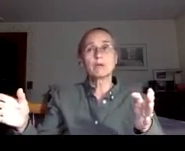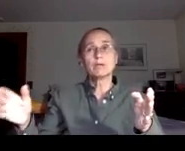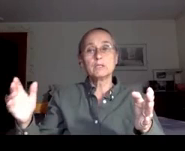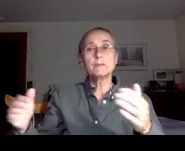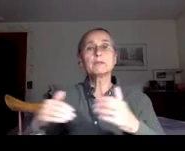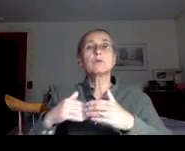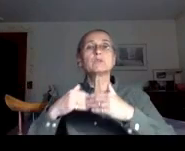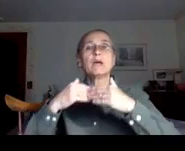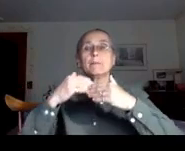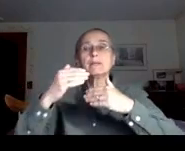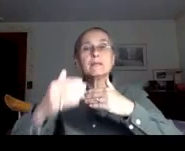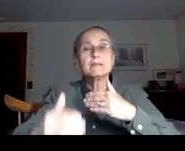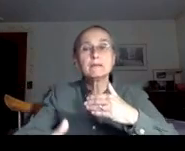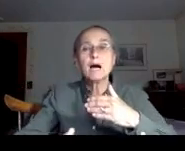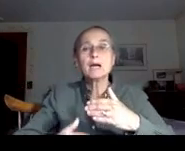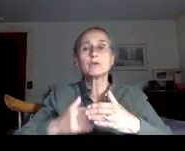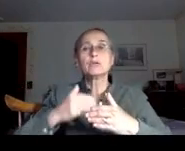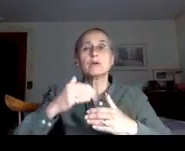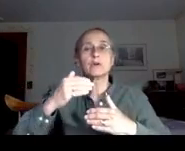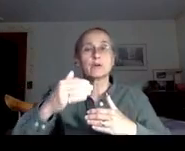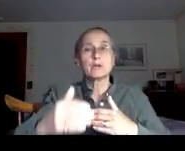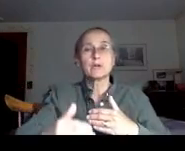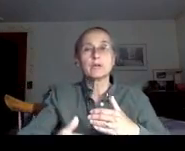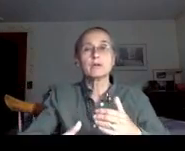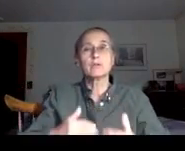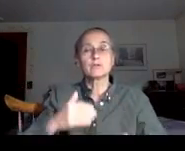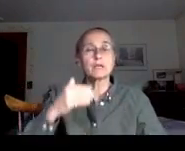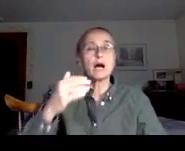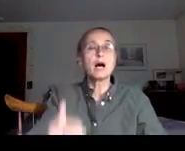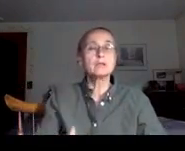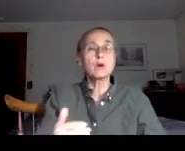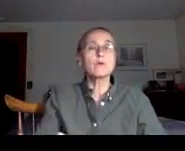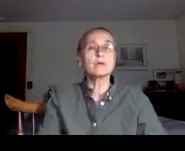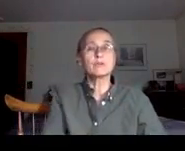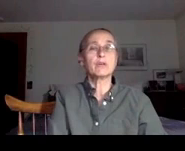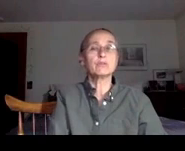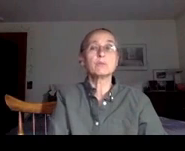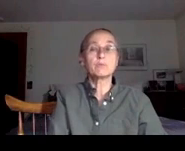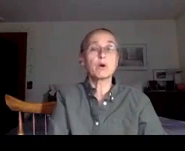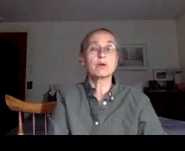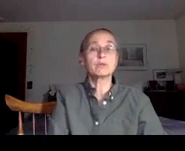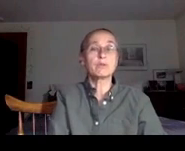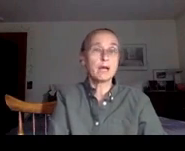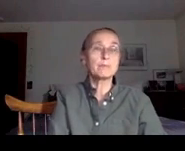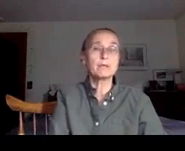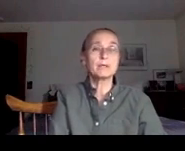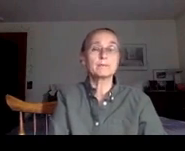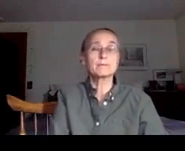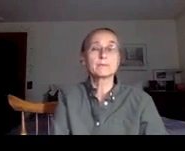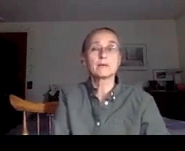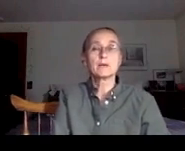progress, typically what's happening the entire year is there's an ongoing assessment process